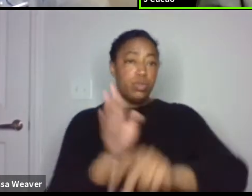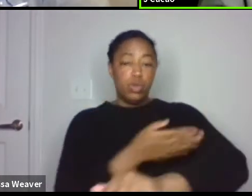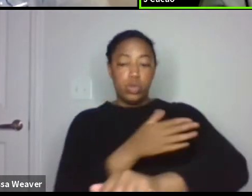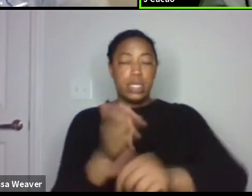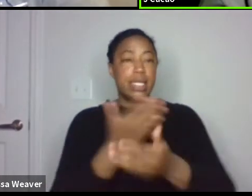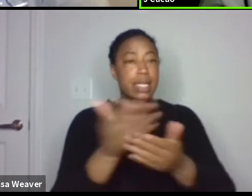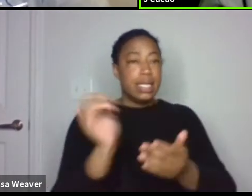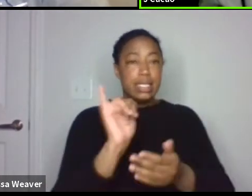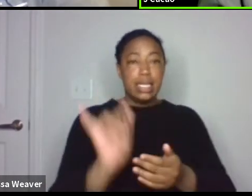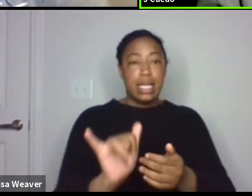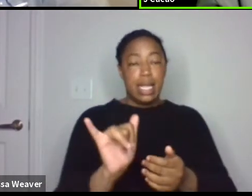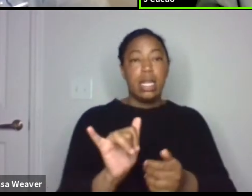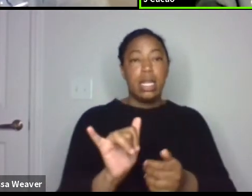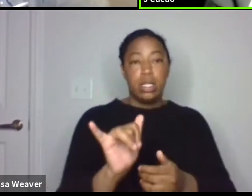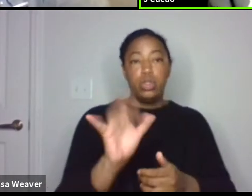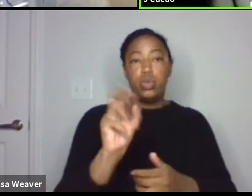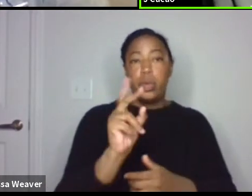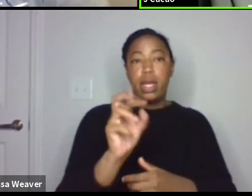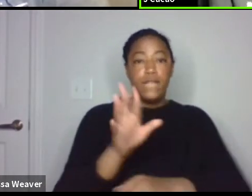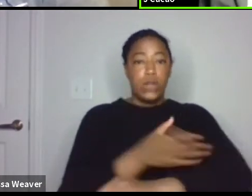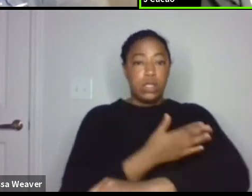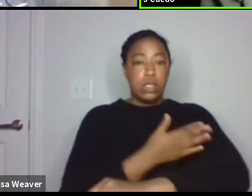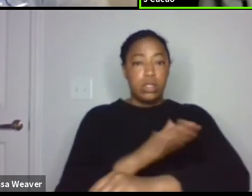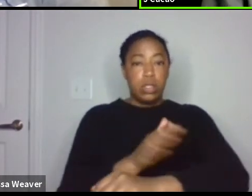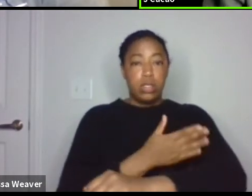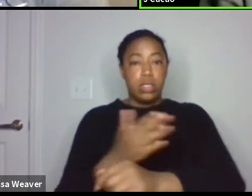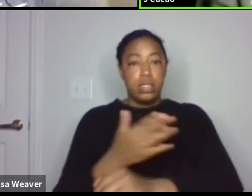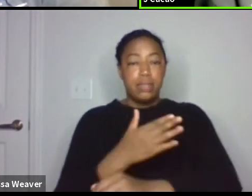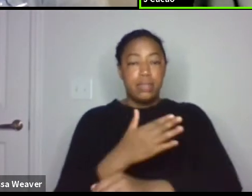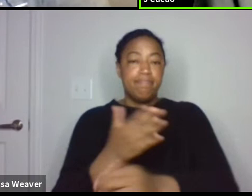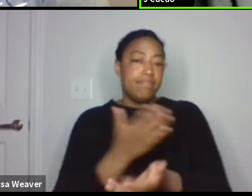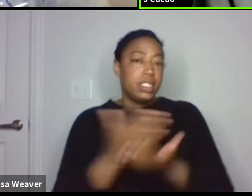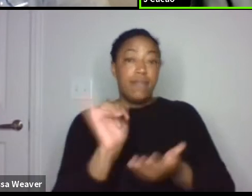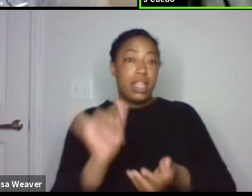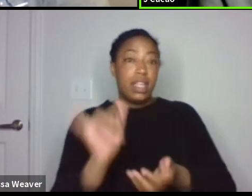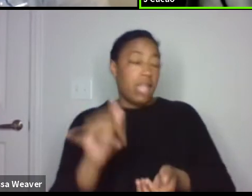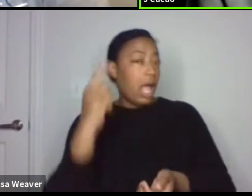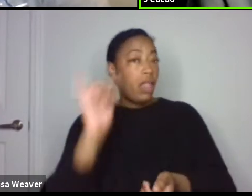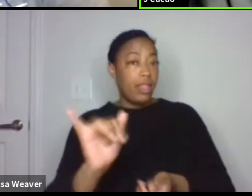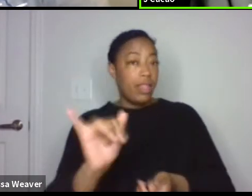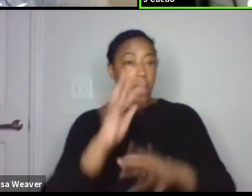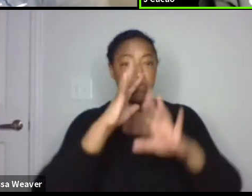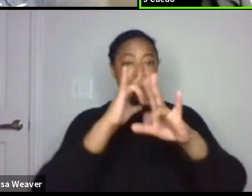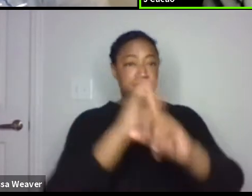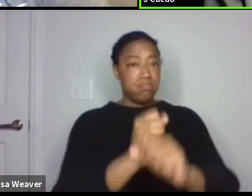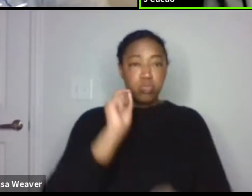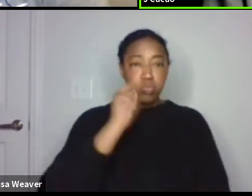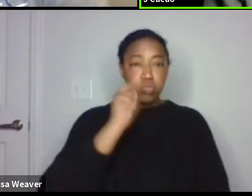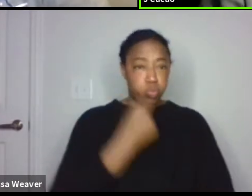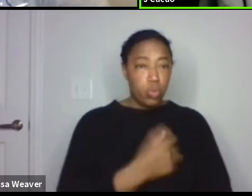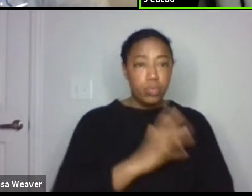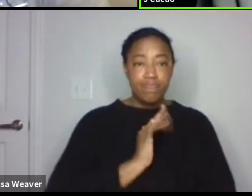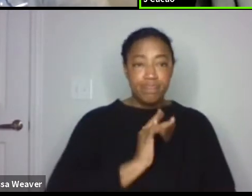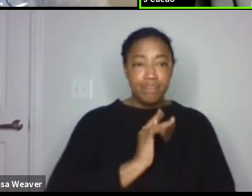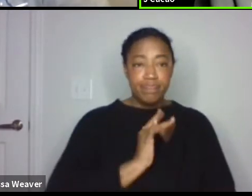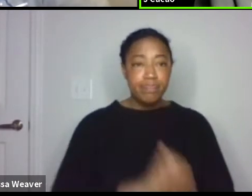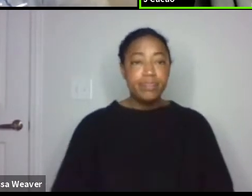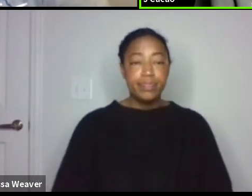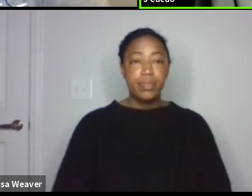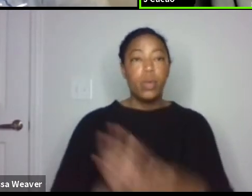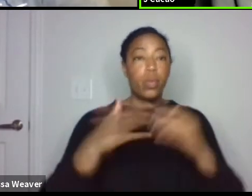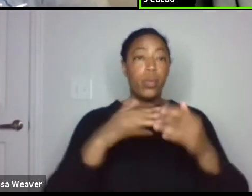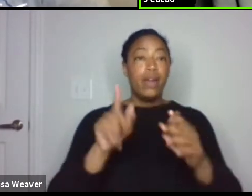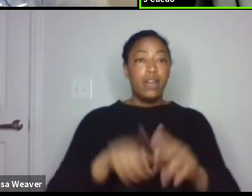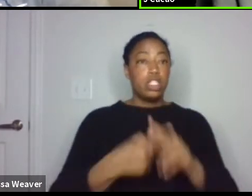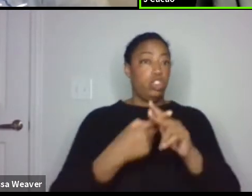doing cover songs and stuff like that. And I thought that was pretty fascinating. You know what I mean? When I first started trying to